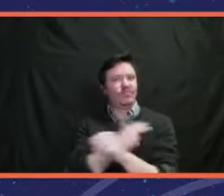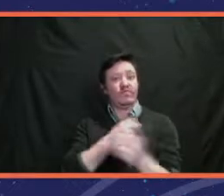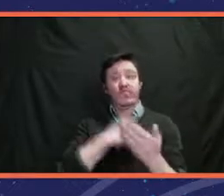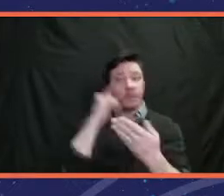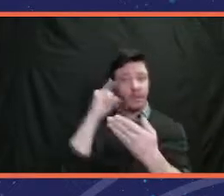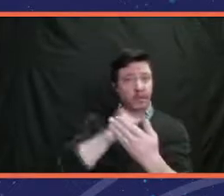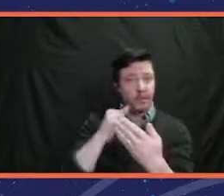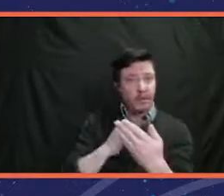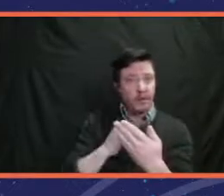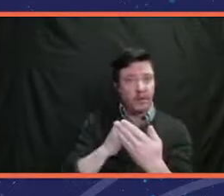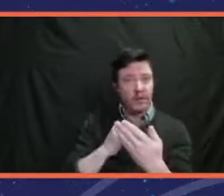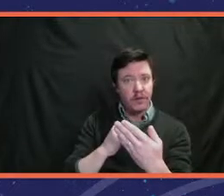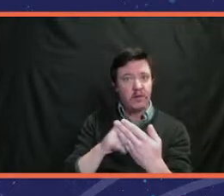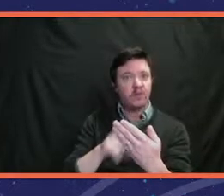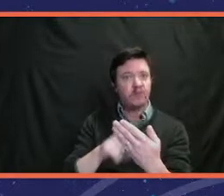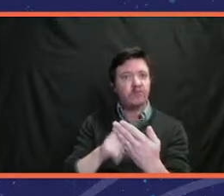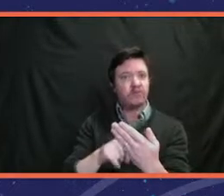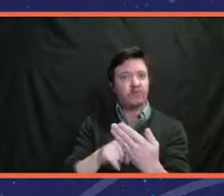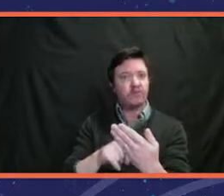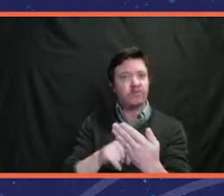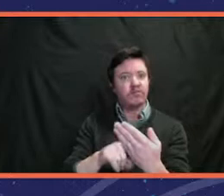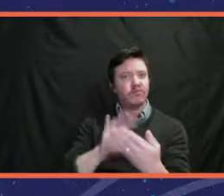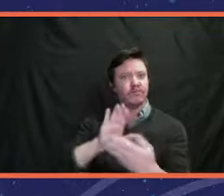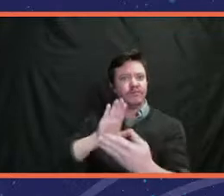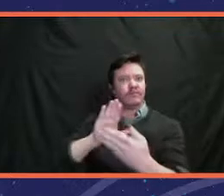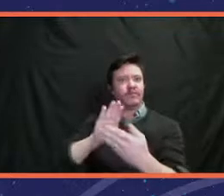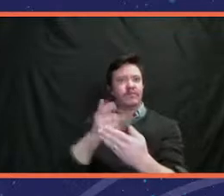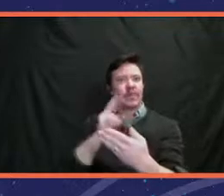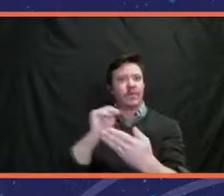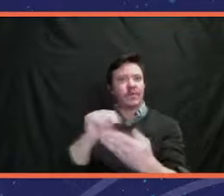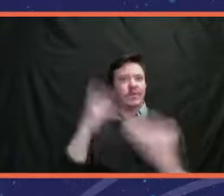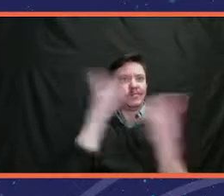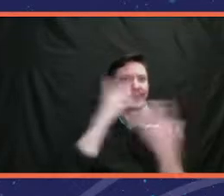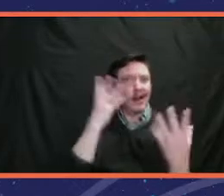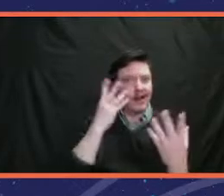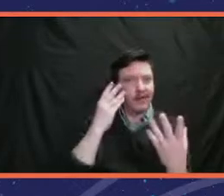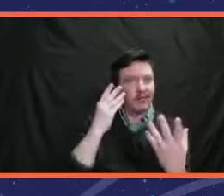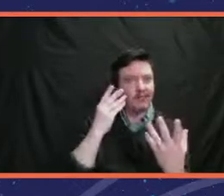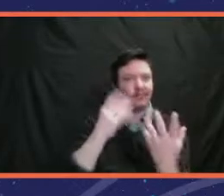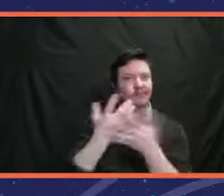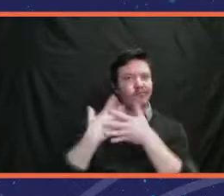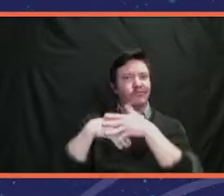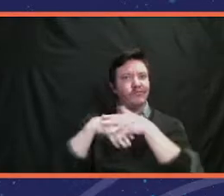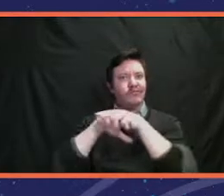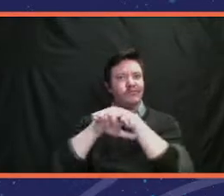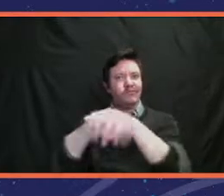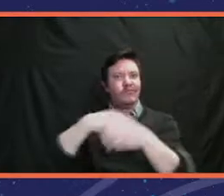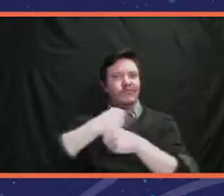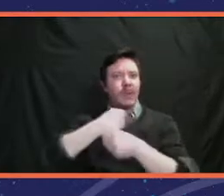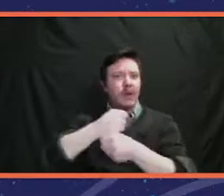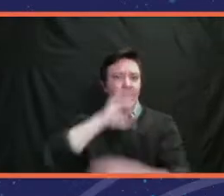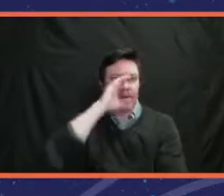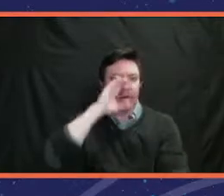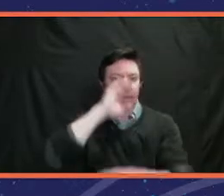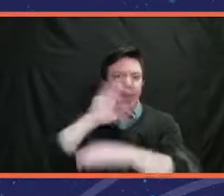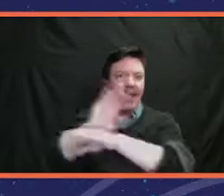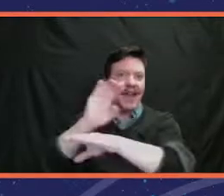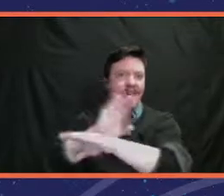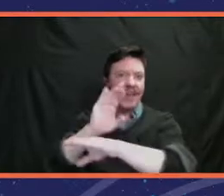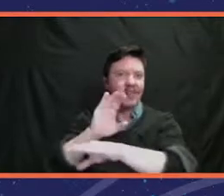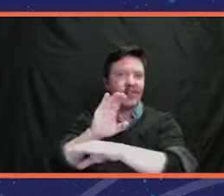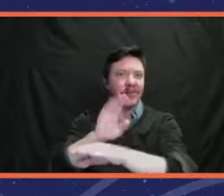are standalone products in themselves, and then compiling them into animations to further bring those moments to